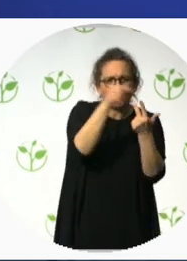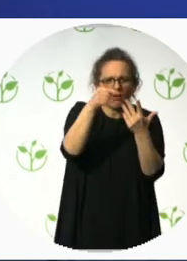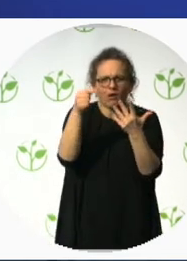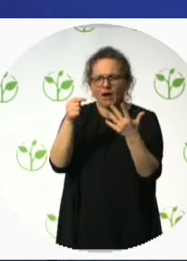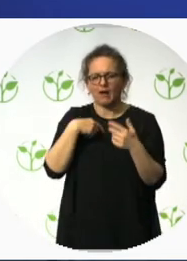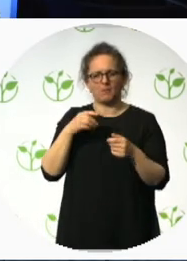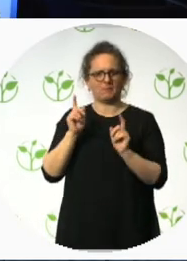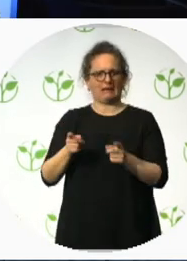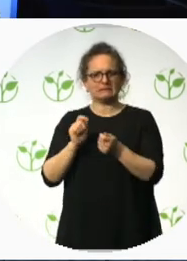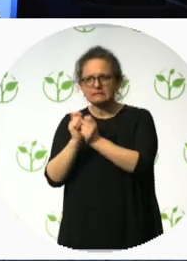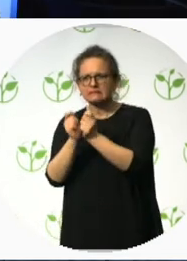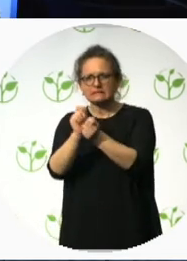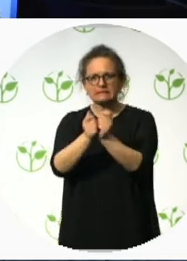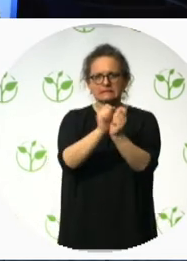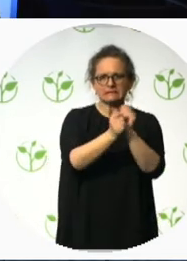addressed?